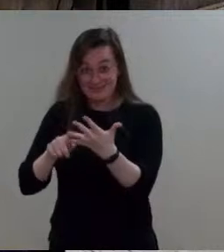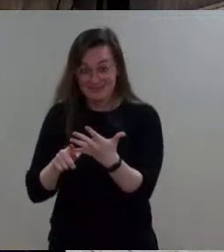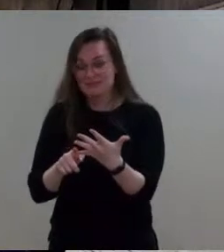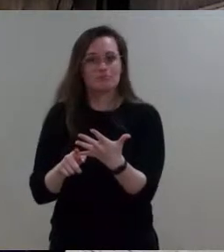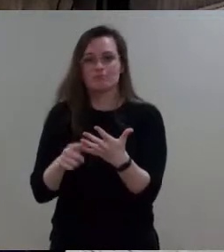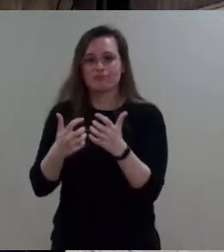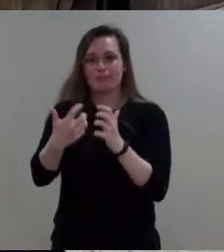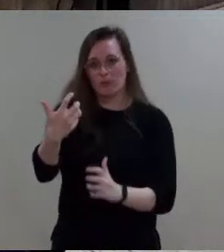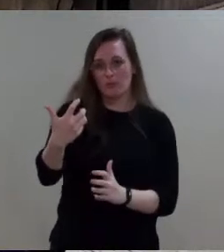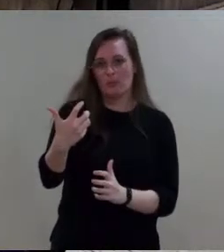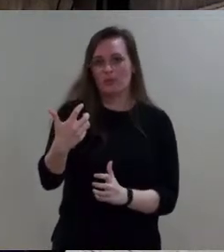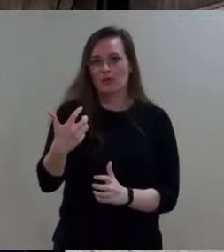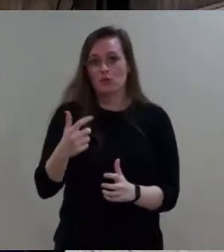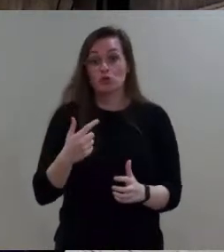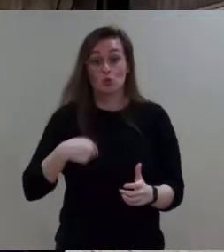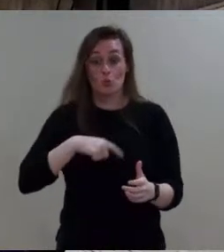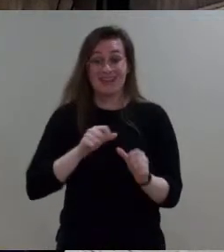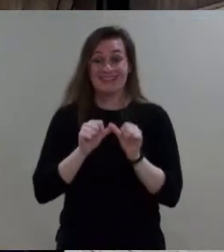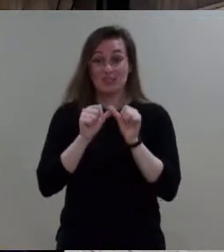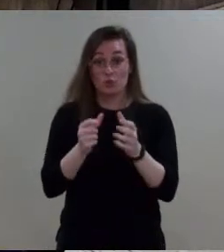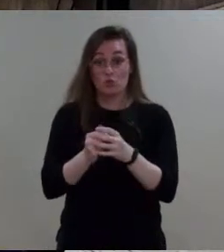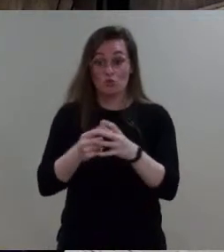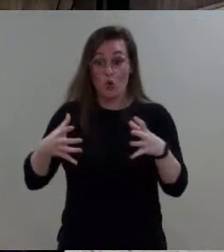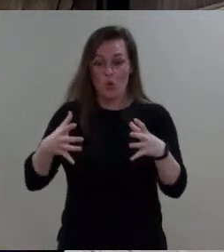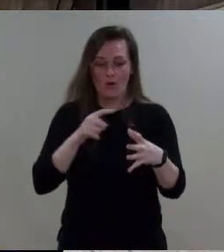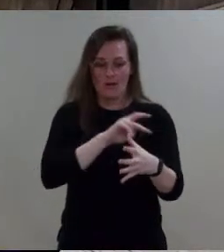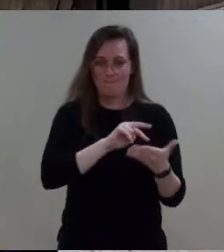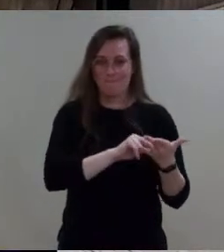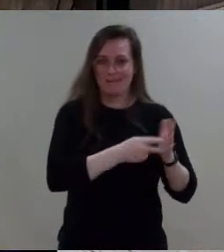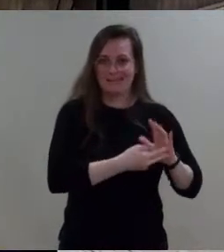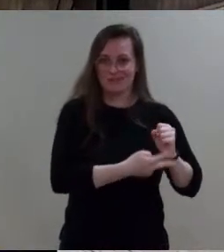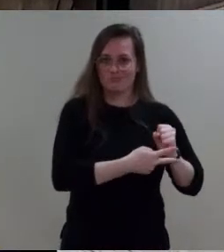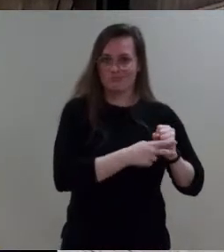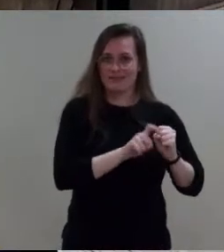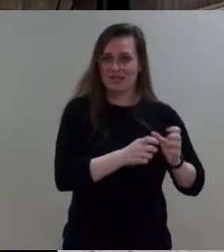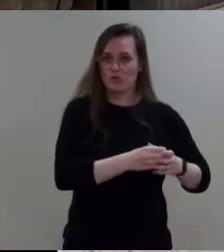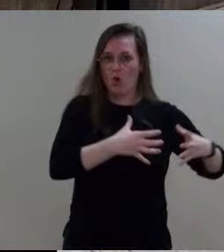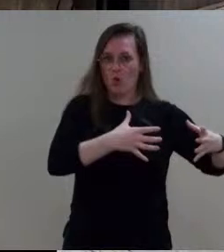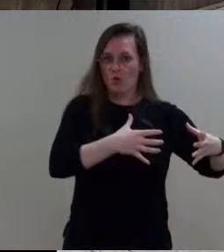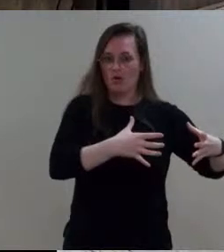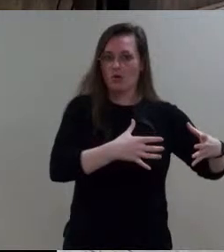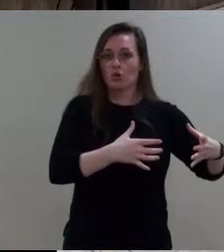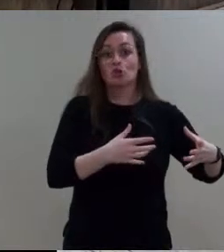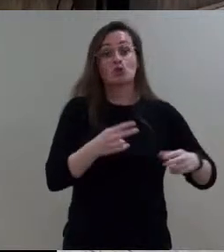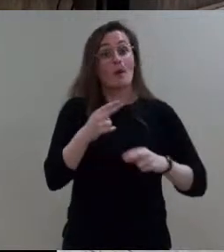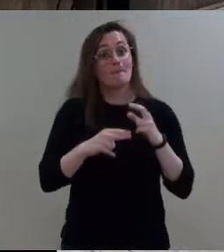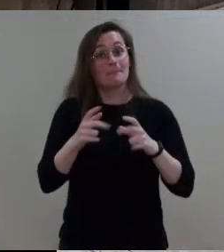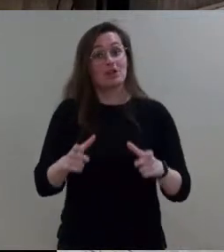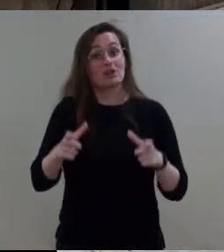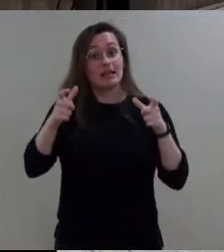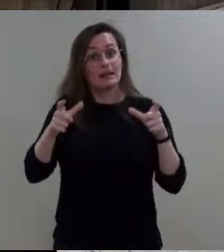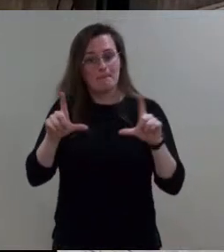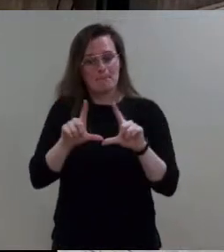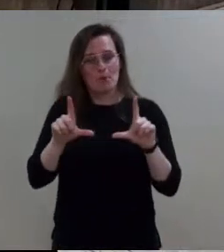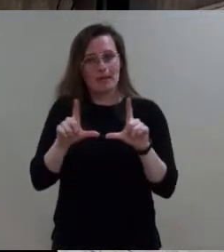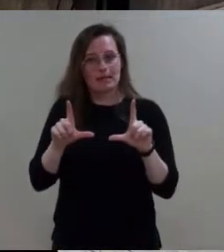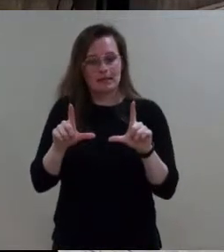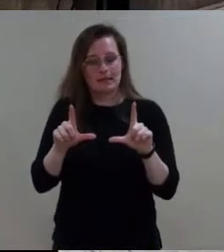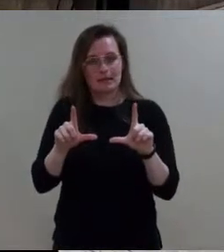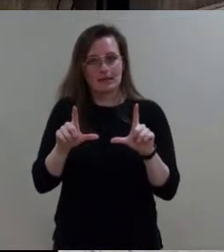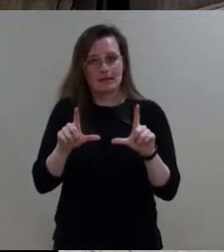invest in infrastructure and capital assets. Additionally, when you think about building permit values in this town,